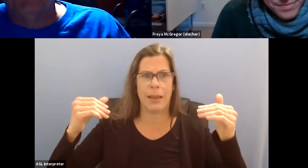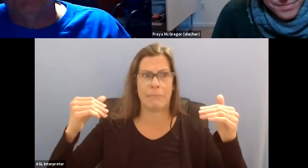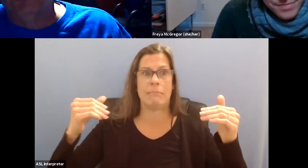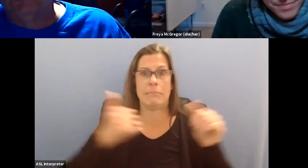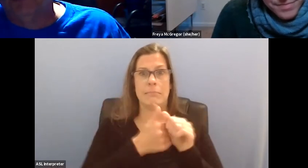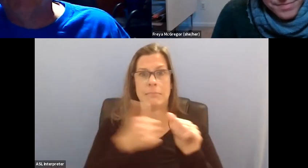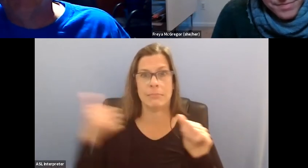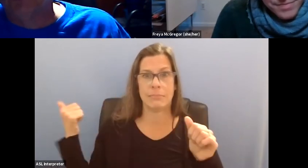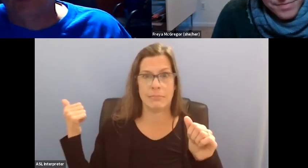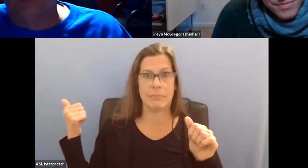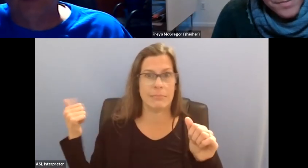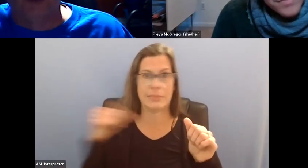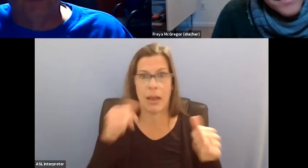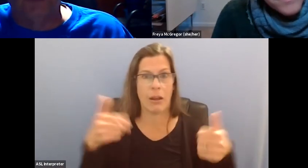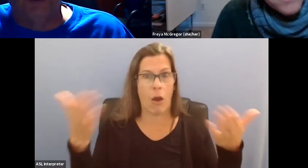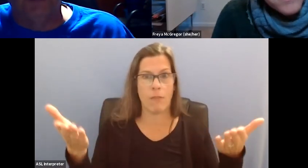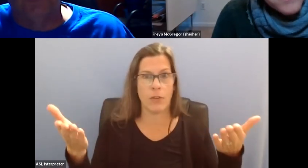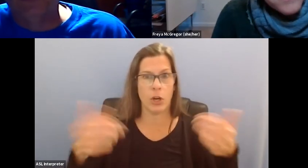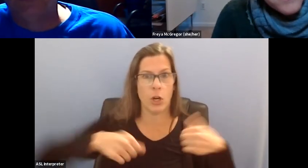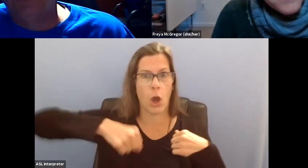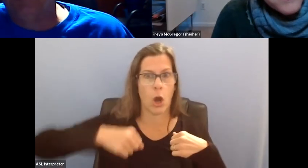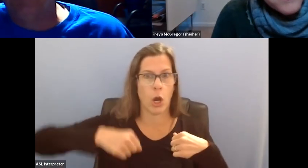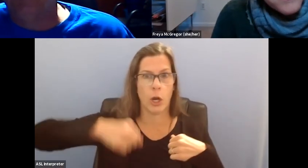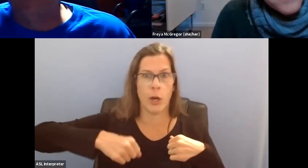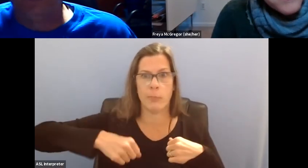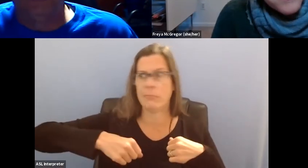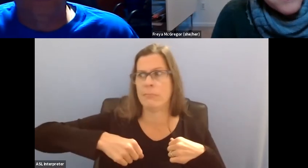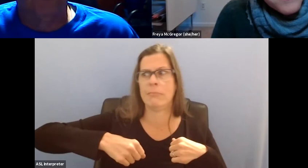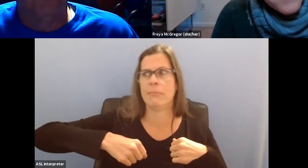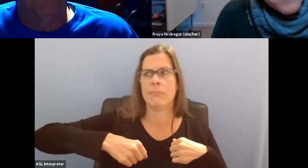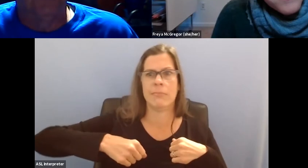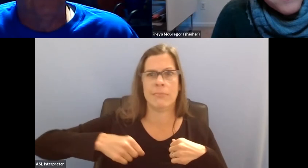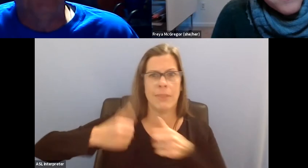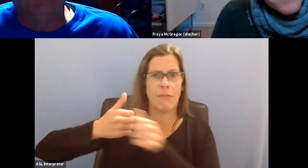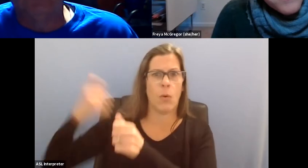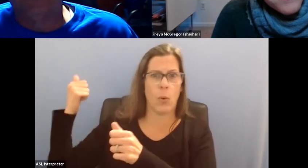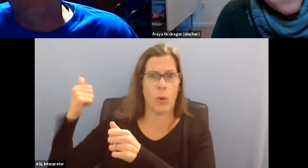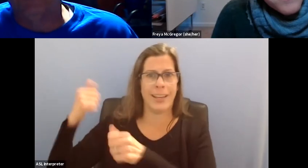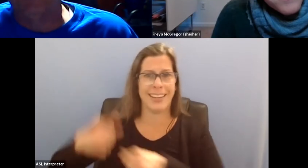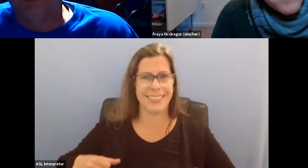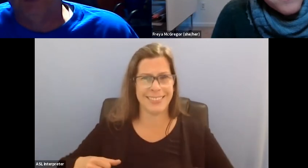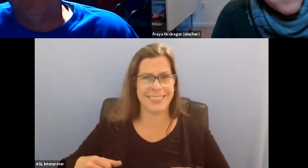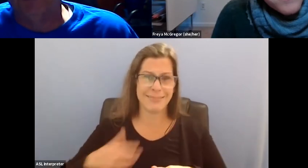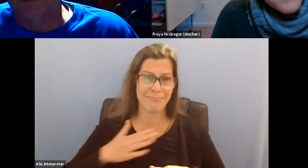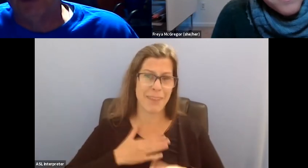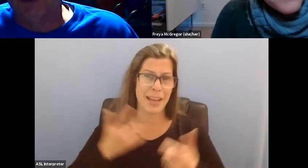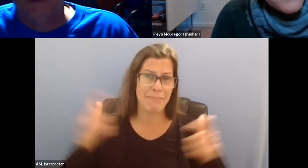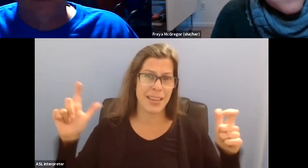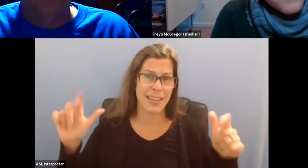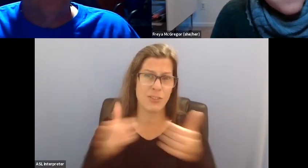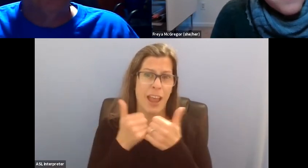to not offer, uh, an arm to me and, and invite me to go with them. That that's been one of my greatest challenges.